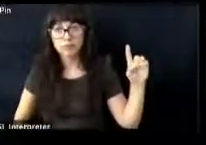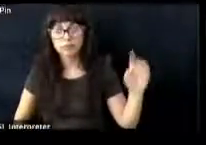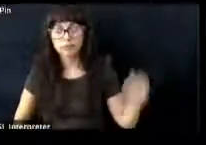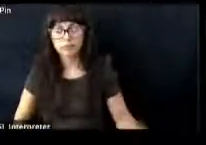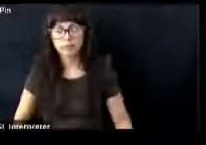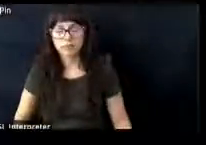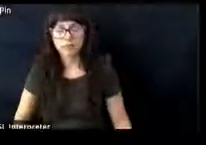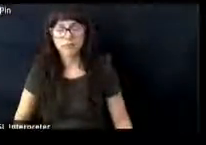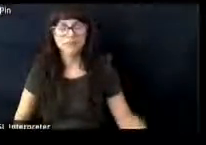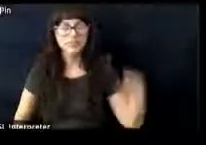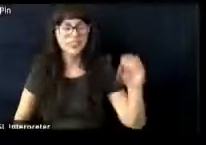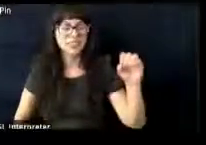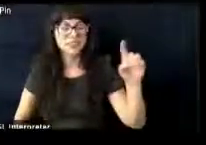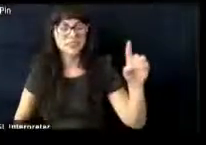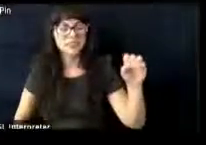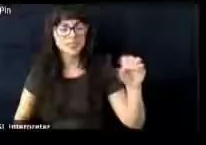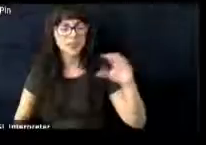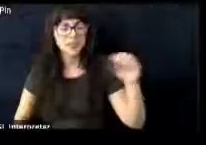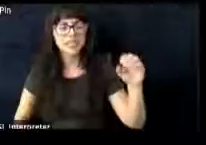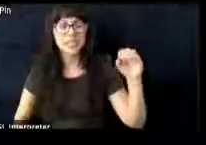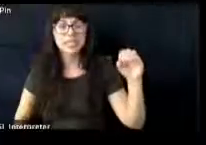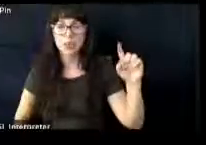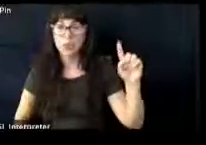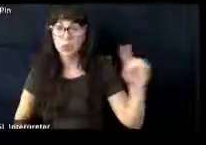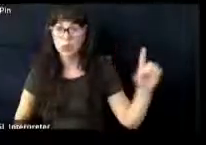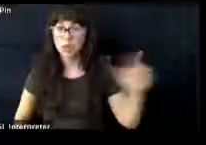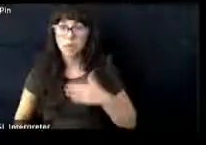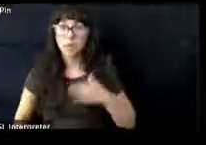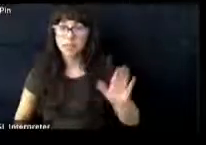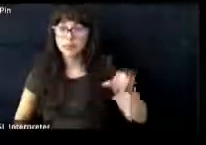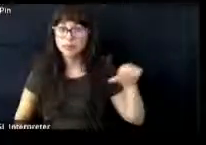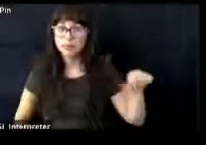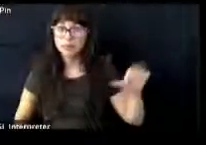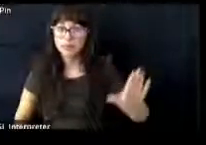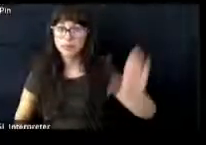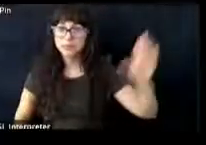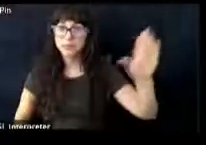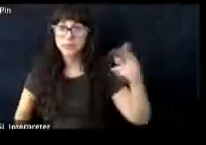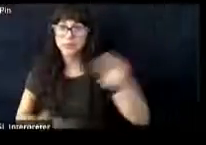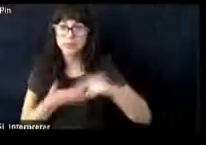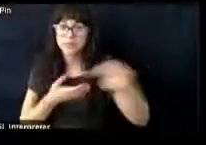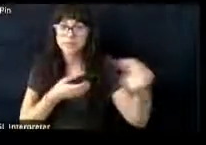please use the raise your hand button at the bottom of your screen to enter the comment queue line.